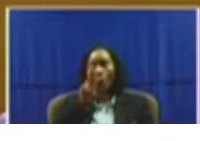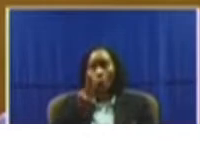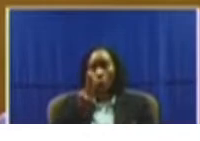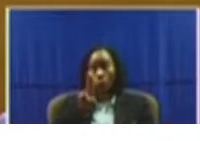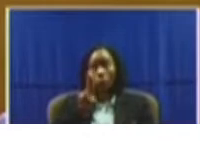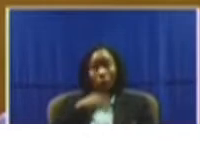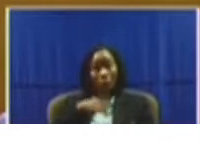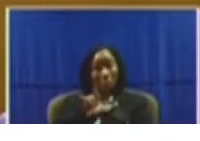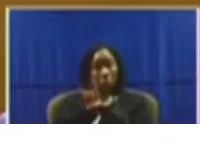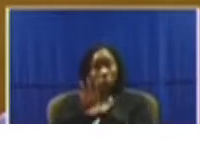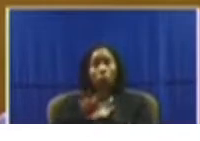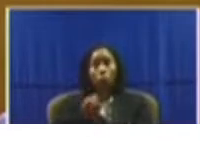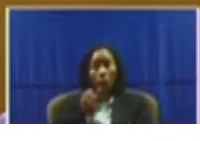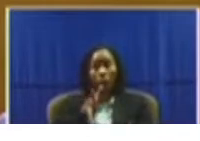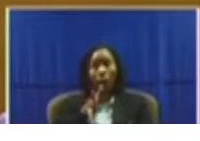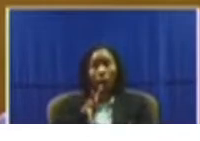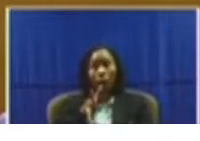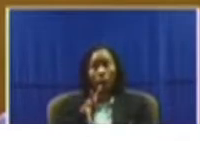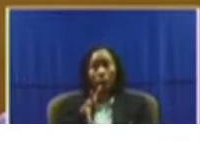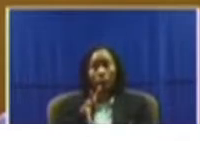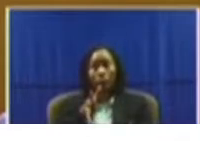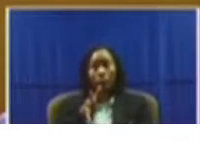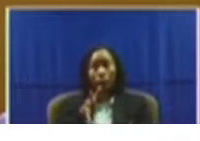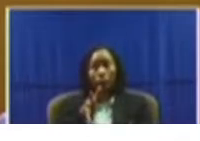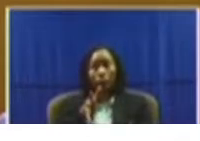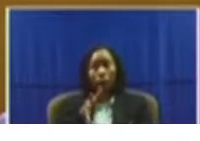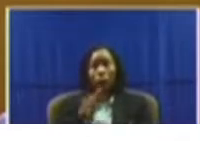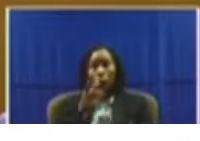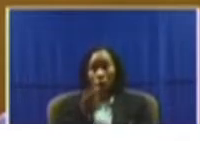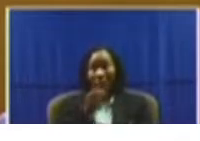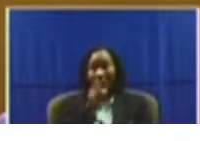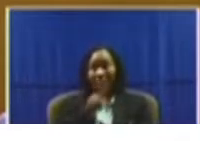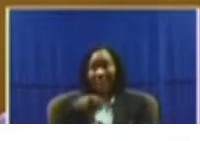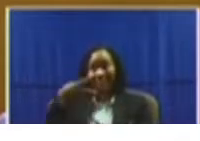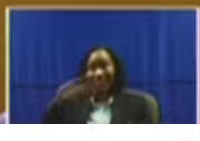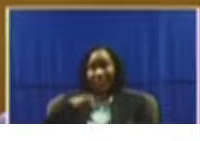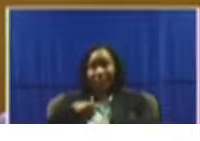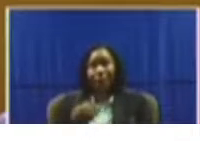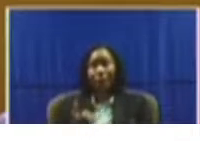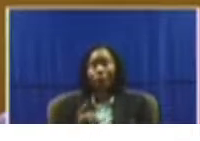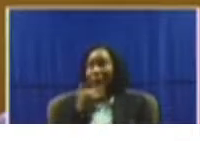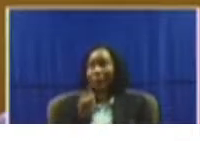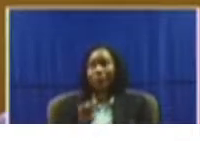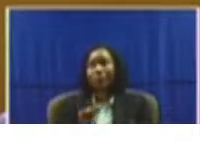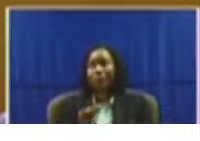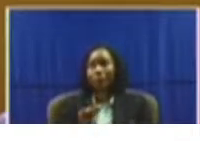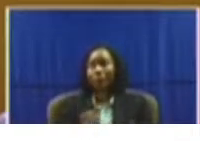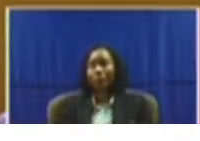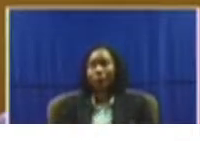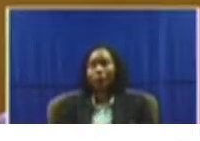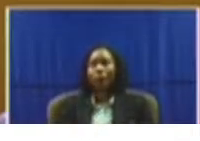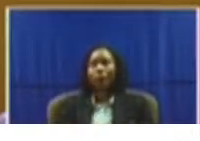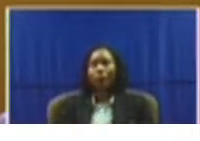of the system. You are doing this for the second time now, please. Honorable Member from